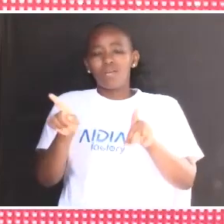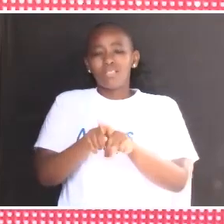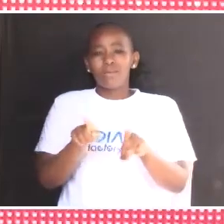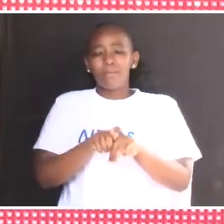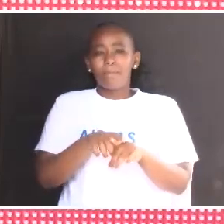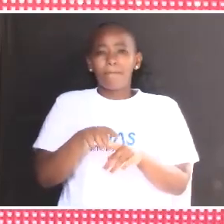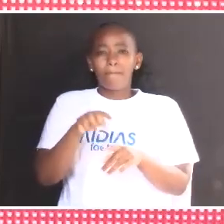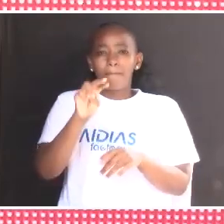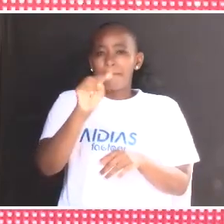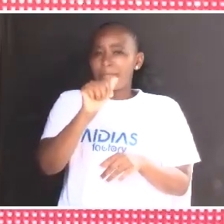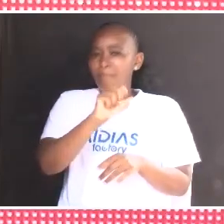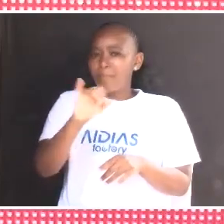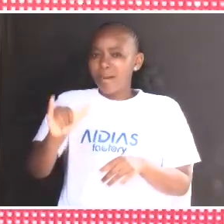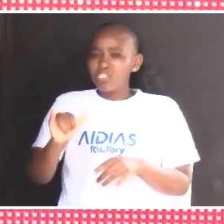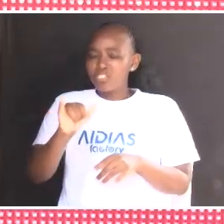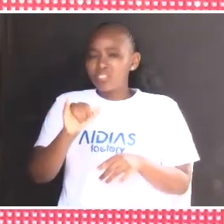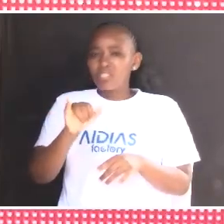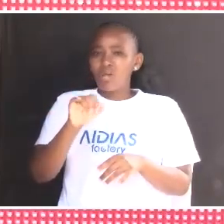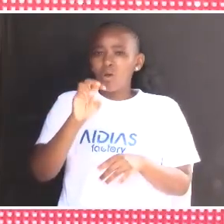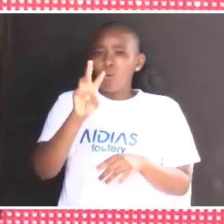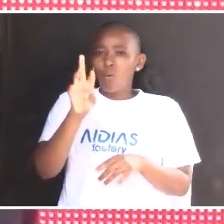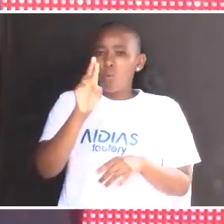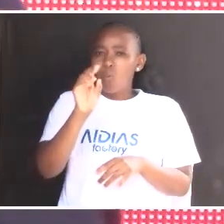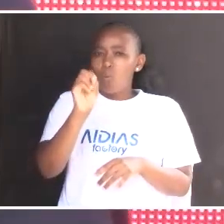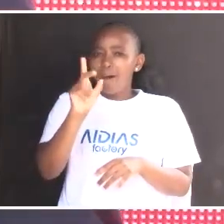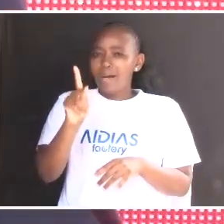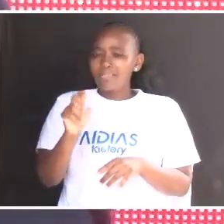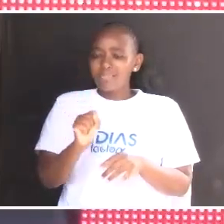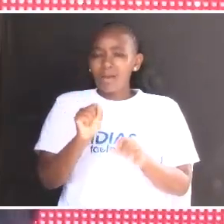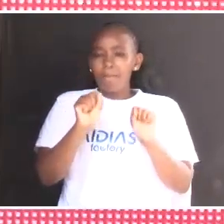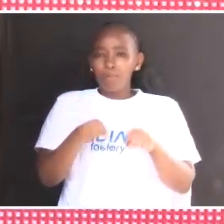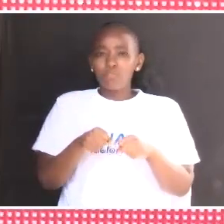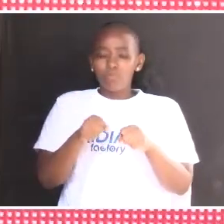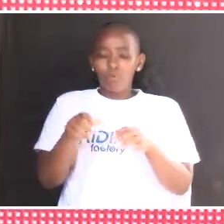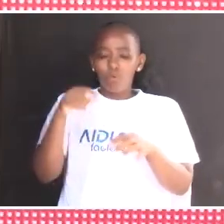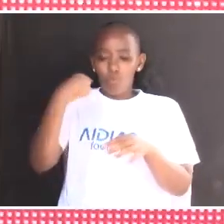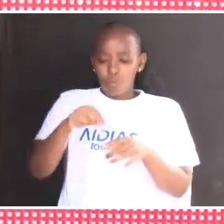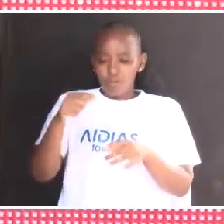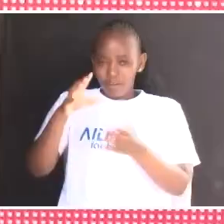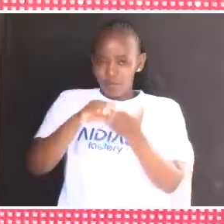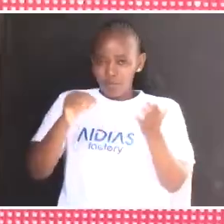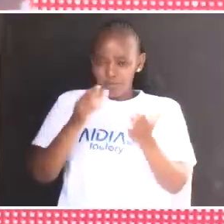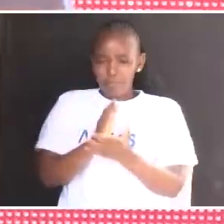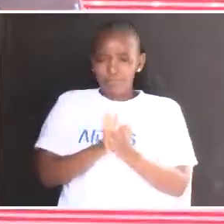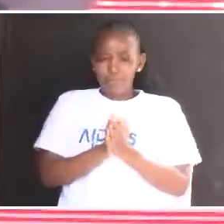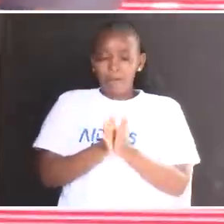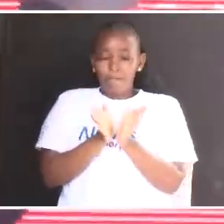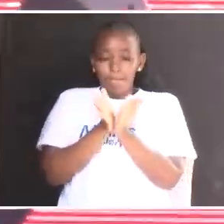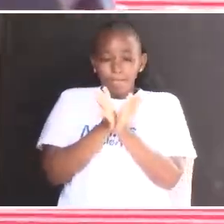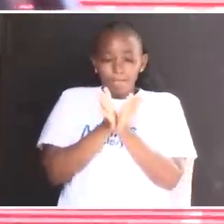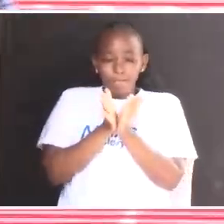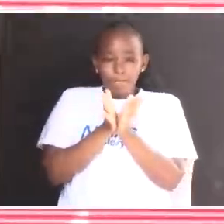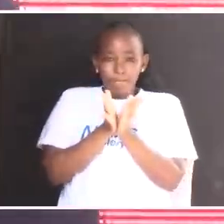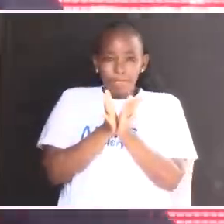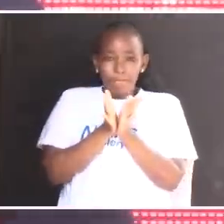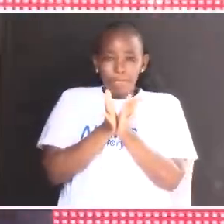arts which can actually qualify for copyright work. Broadcast